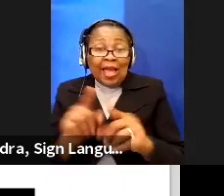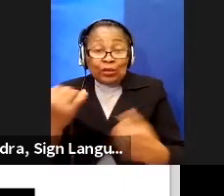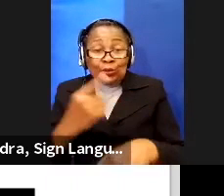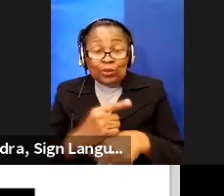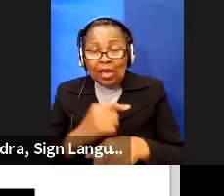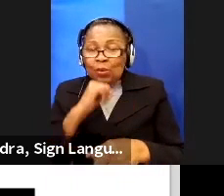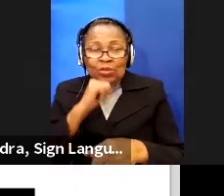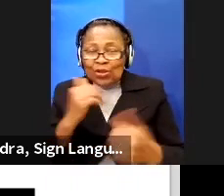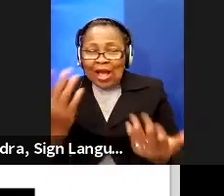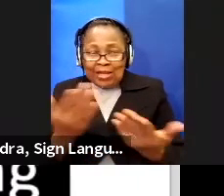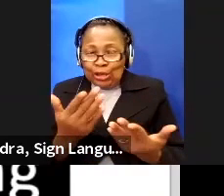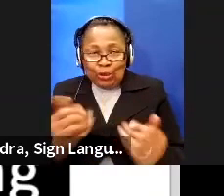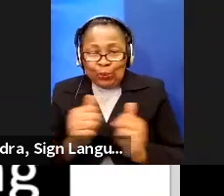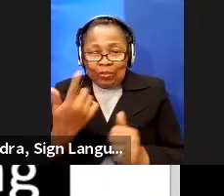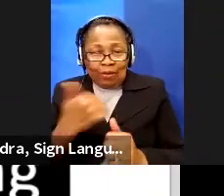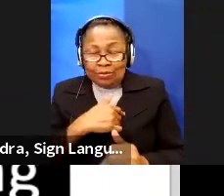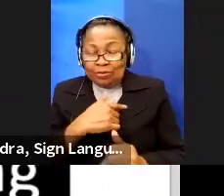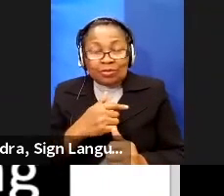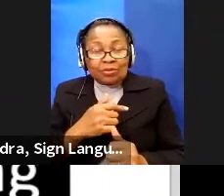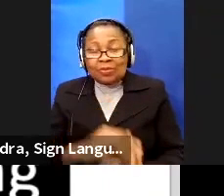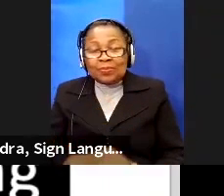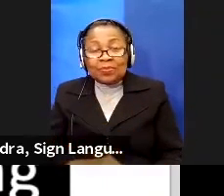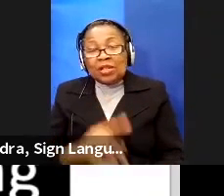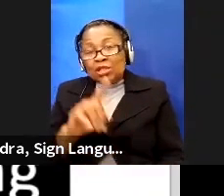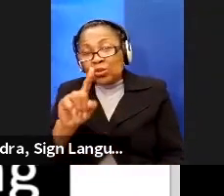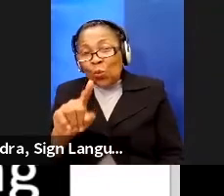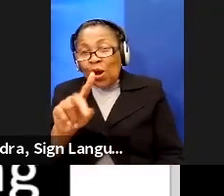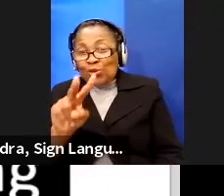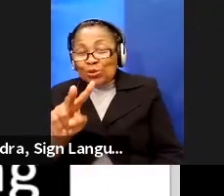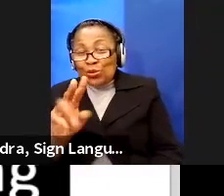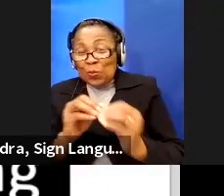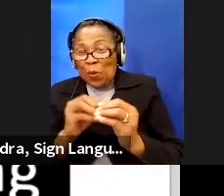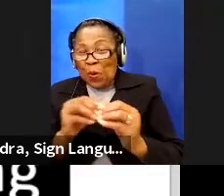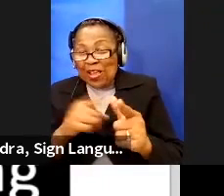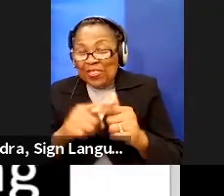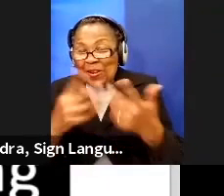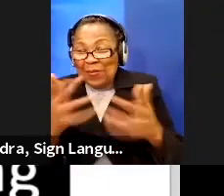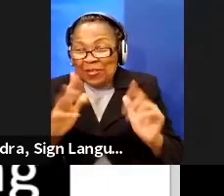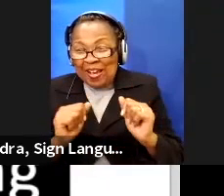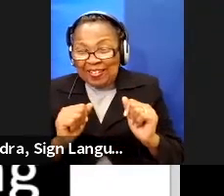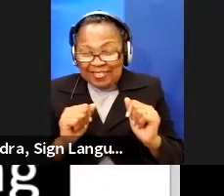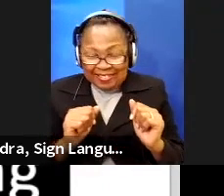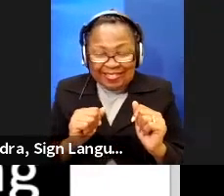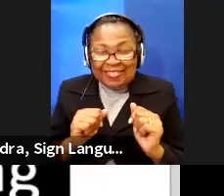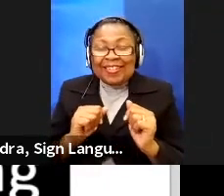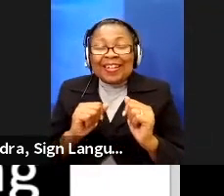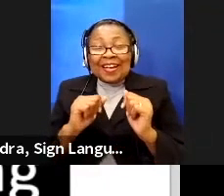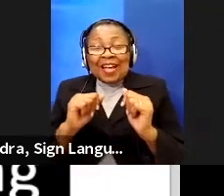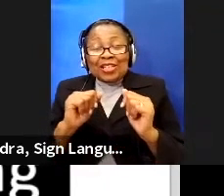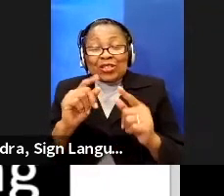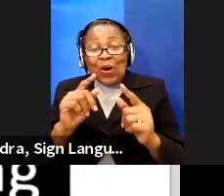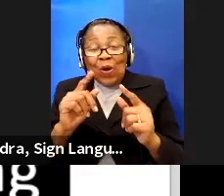even on site. Next slide. I just have like 1 or 2 more slides and then I'm all done. The last one, this one is